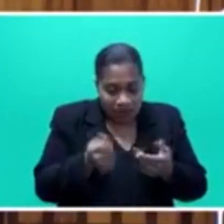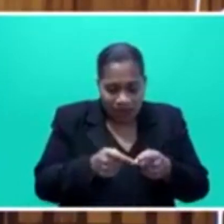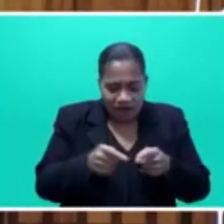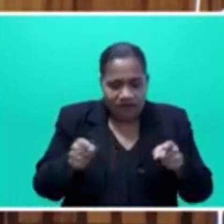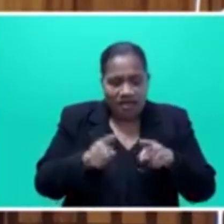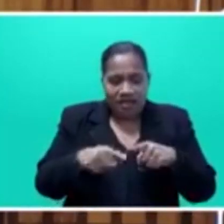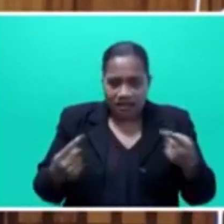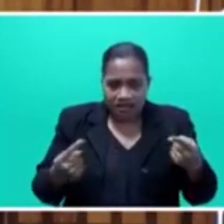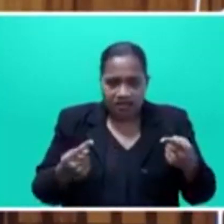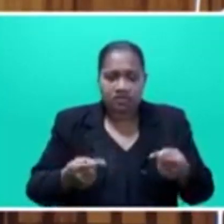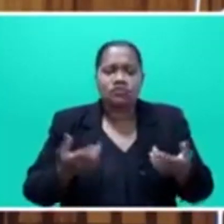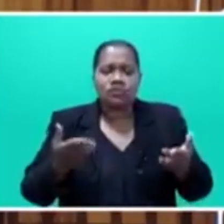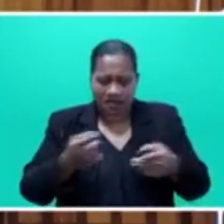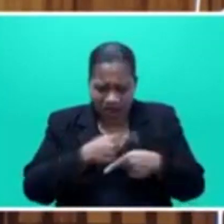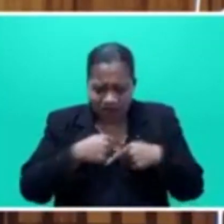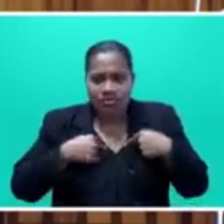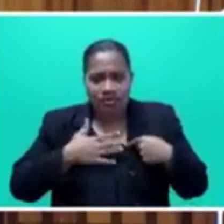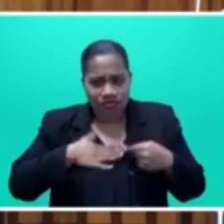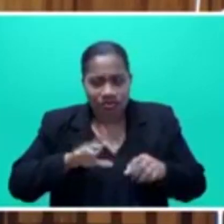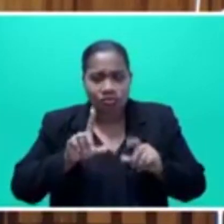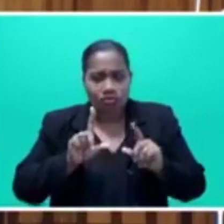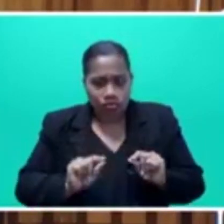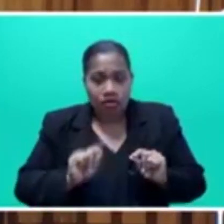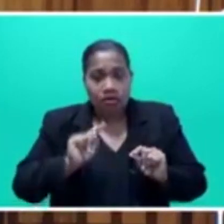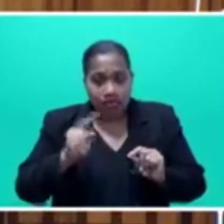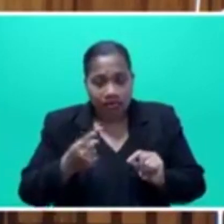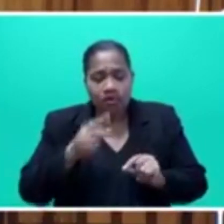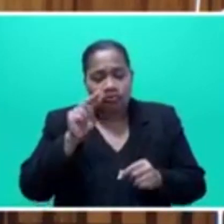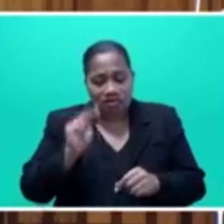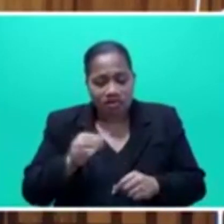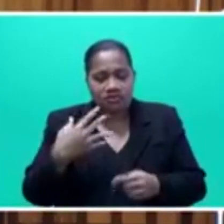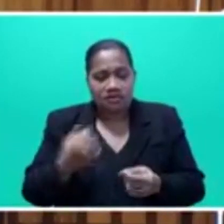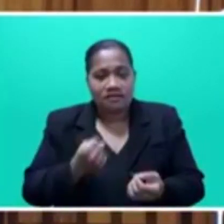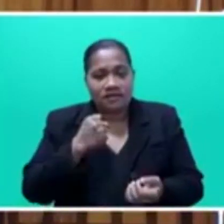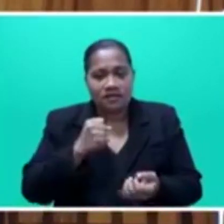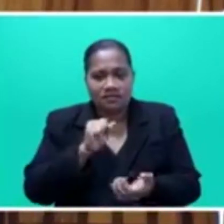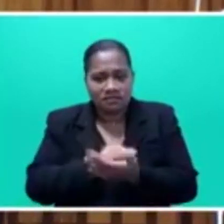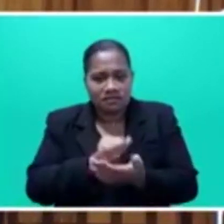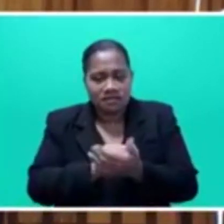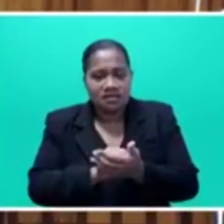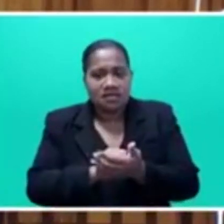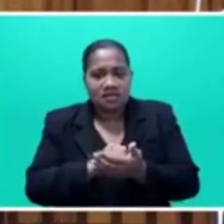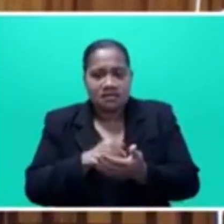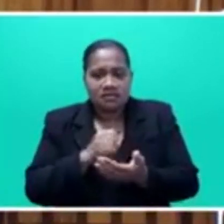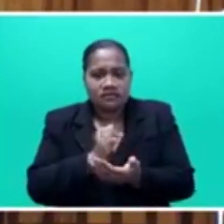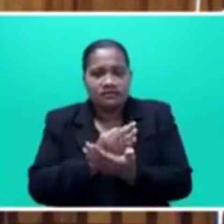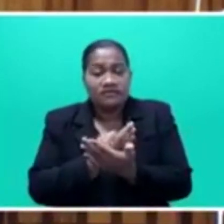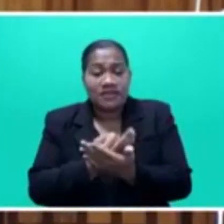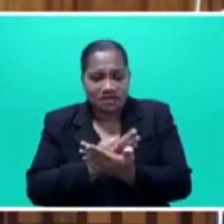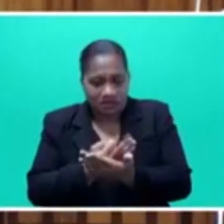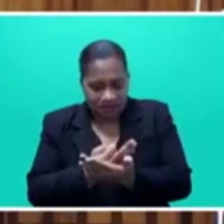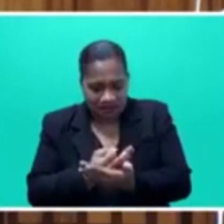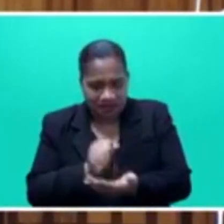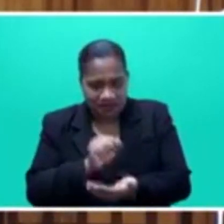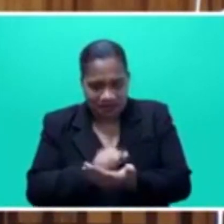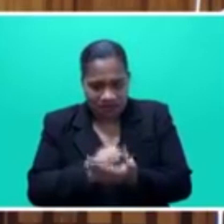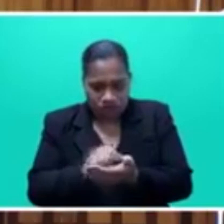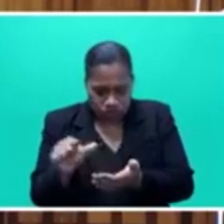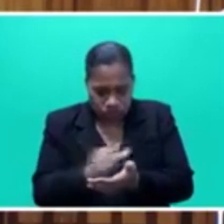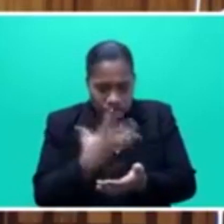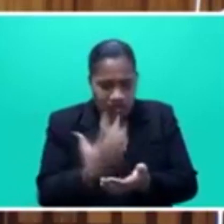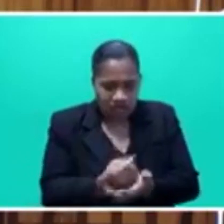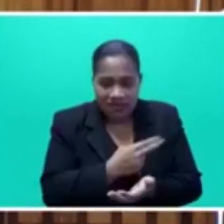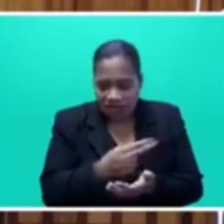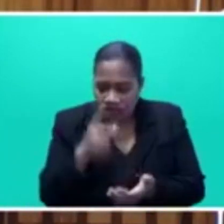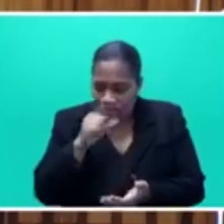of course, intend to do. But you need to be on a solid financial basis. Mr. Speaker, sir, Honorable Prasad, unfortunately, again,